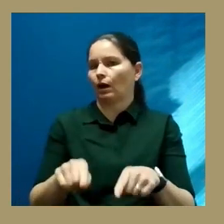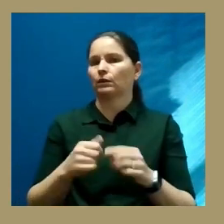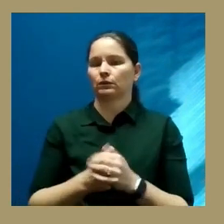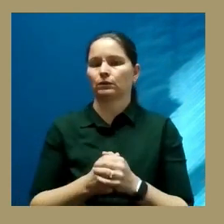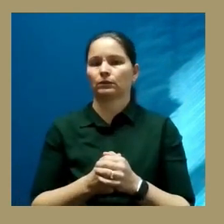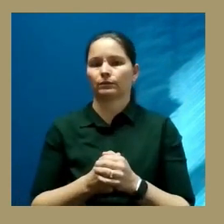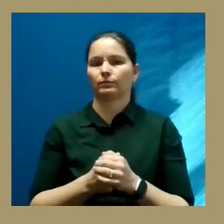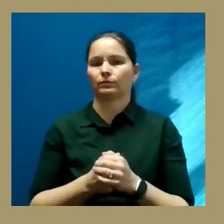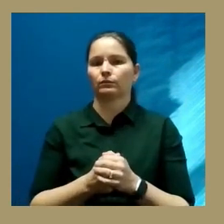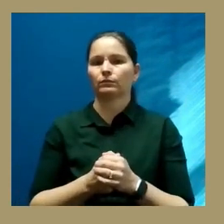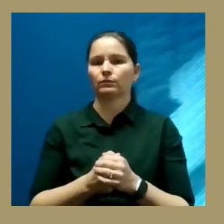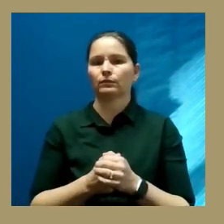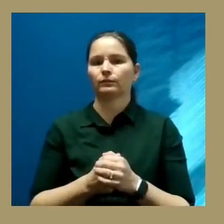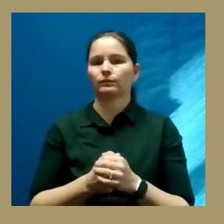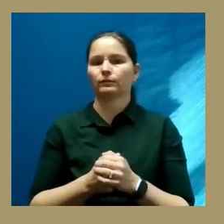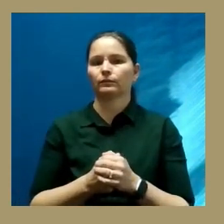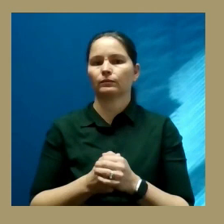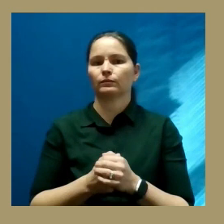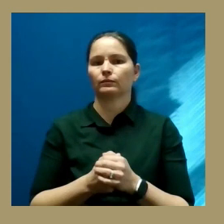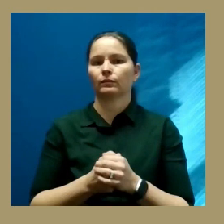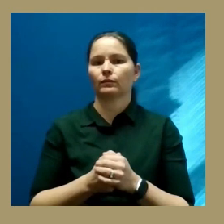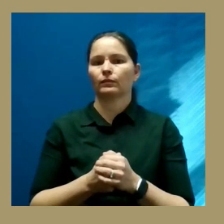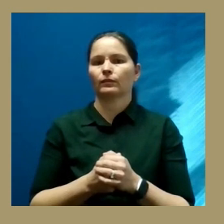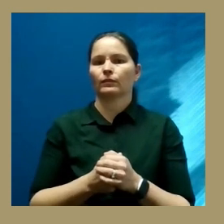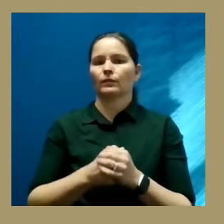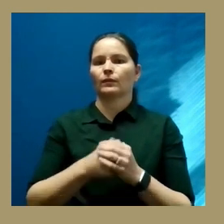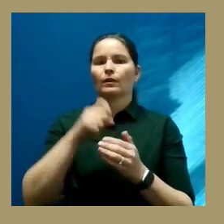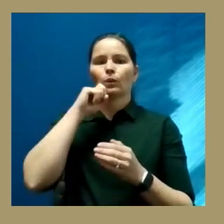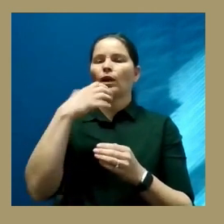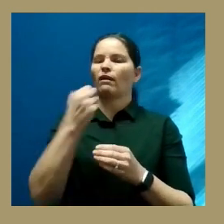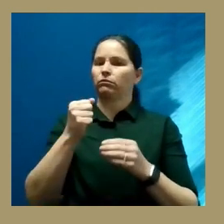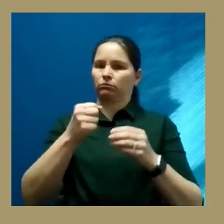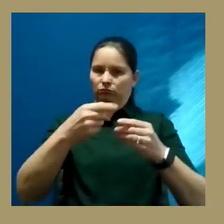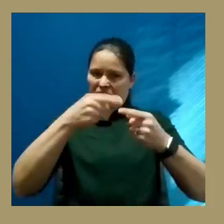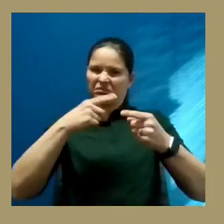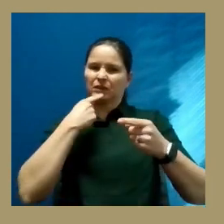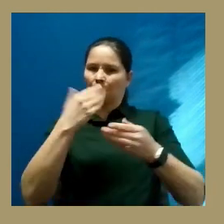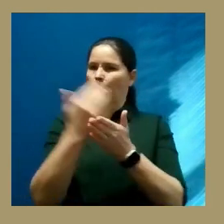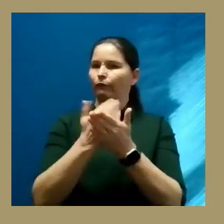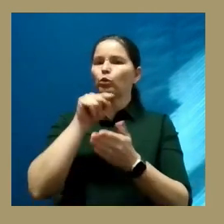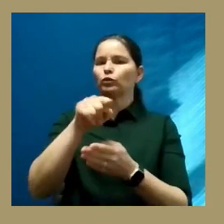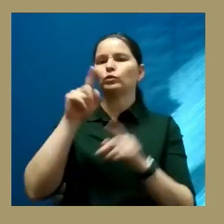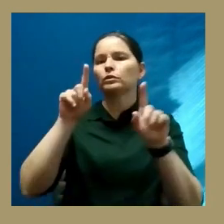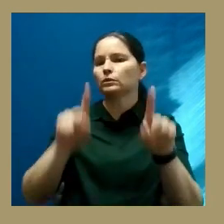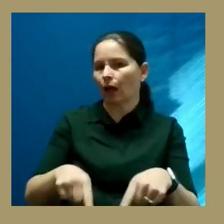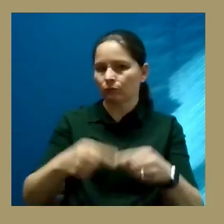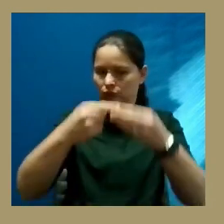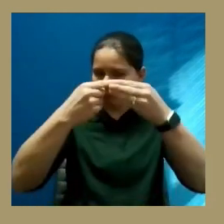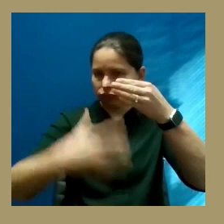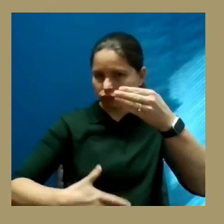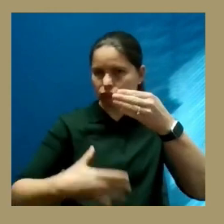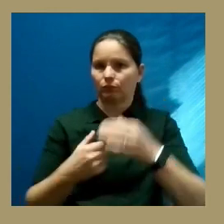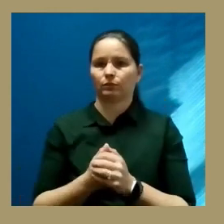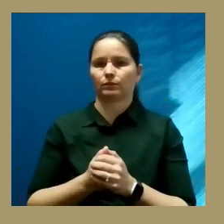seniors card to the wallet. They're provided with a before you start information screen. We'll just let